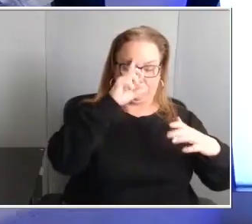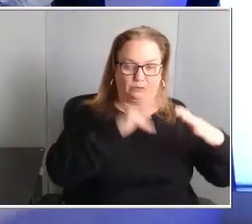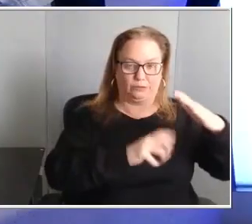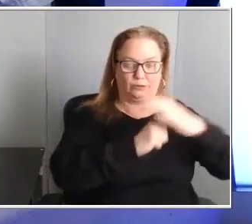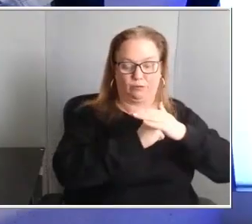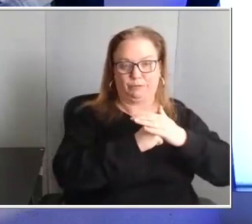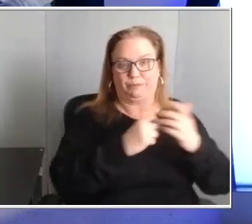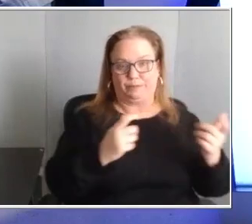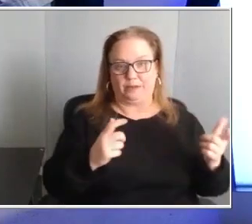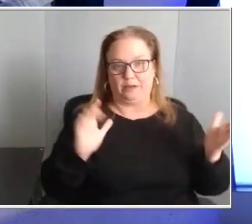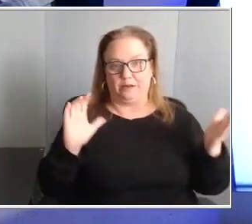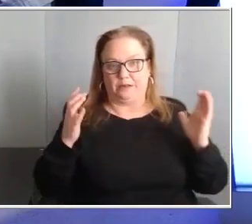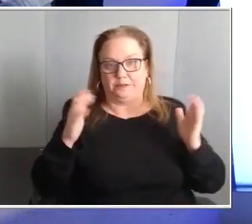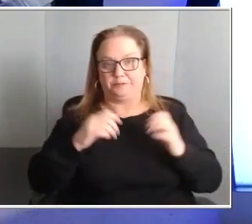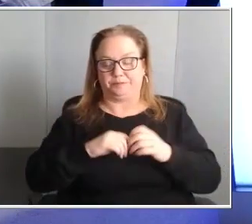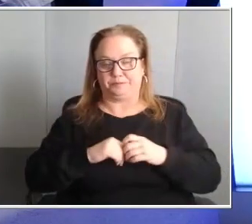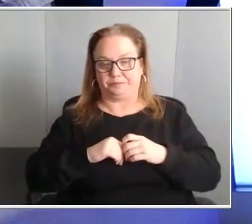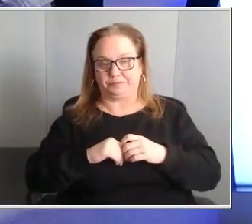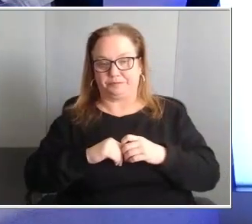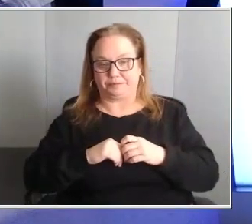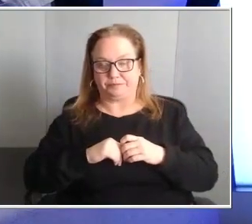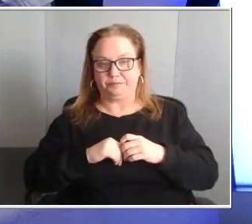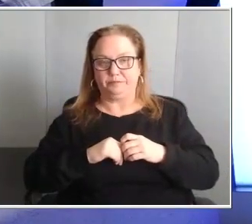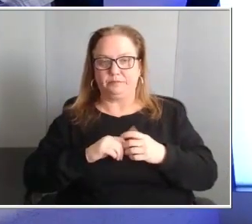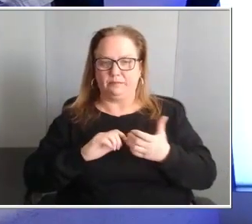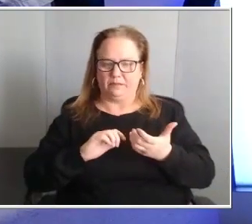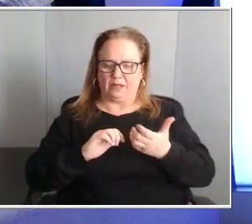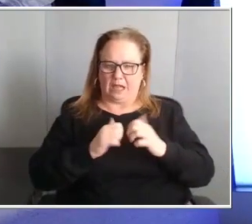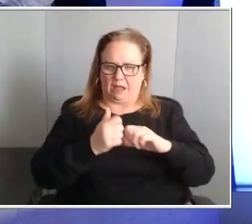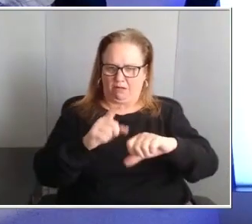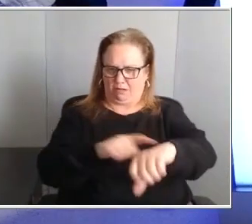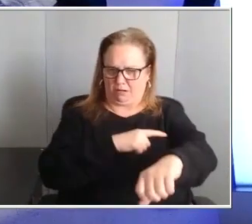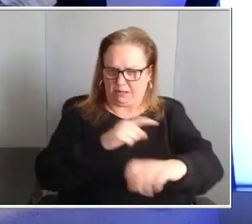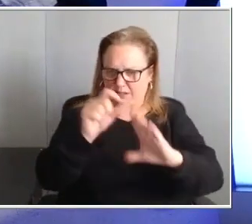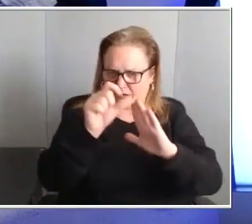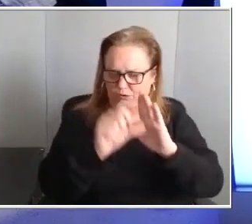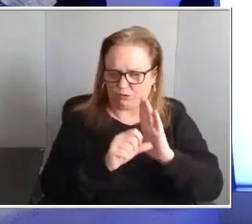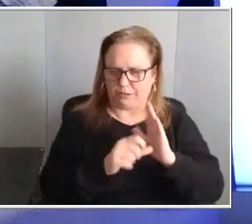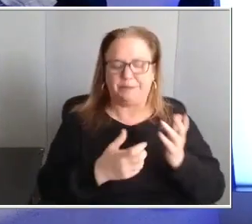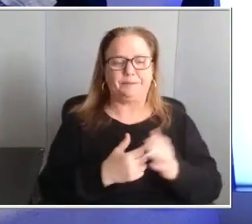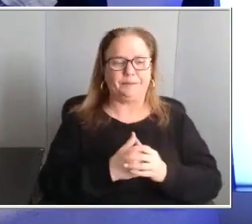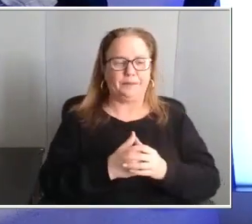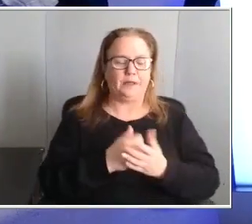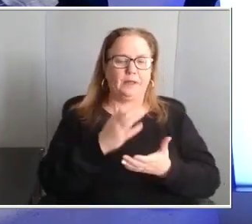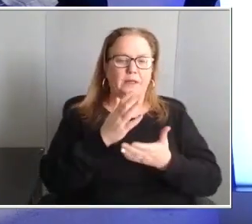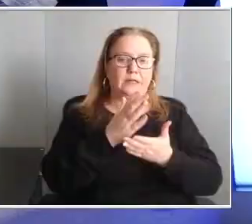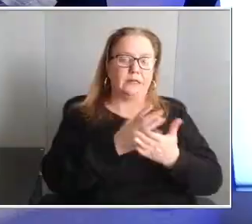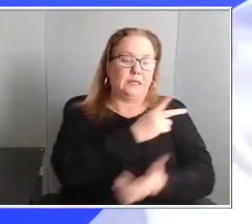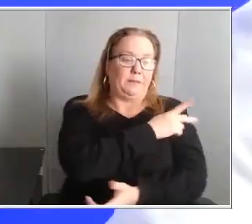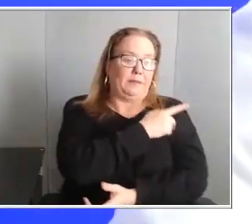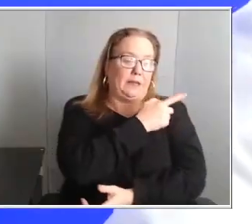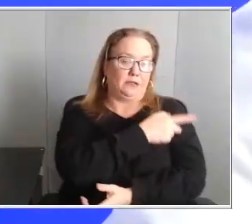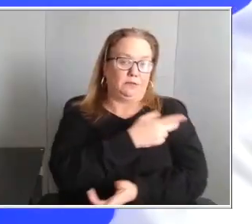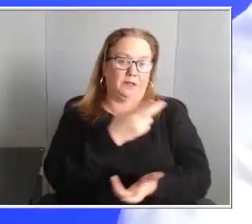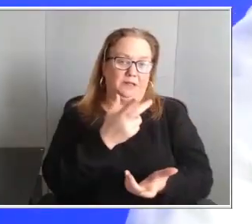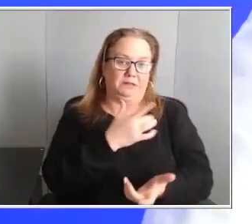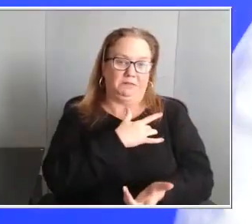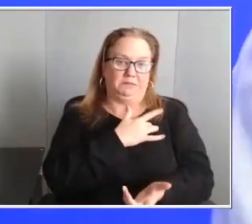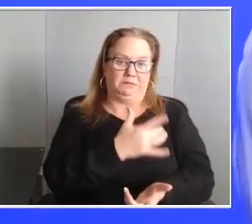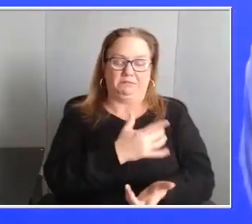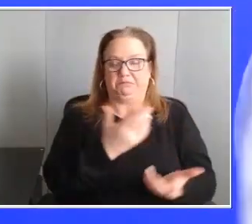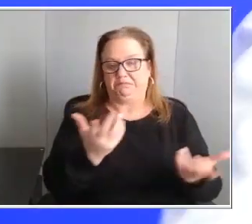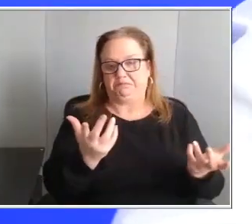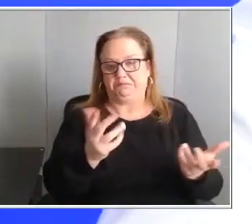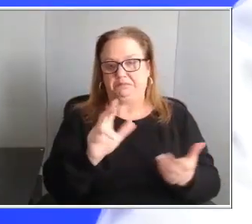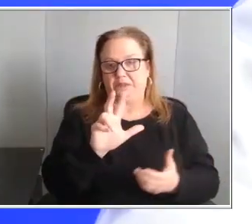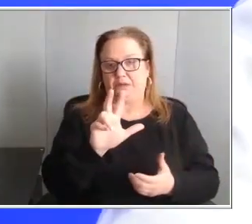can see that would really make sense. So how long does this take to do? In some patients, if their anatomy is favorable, it just takes maybe